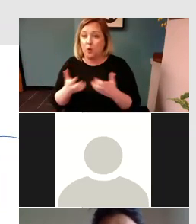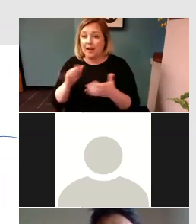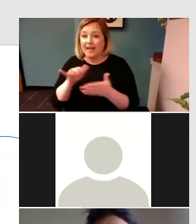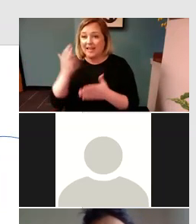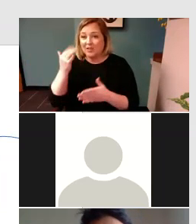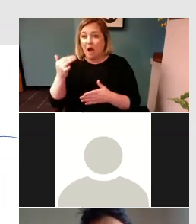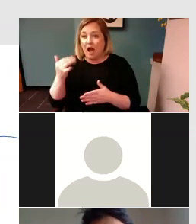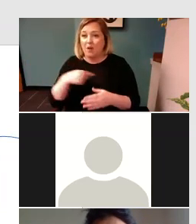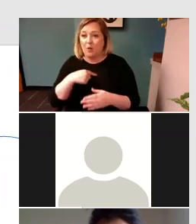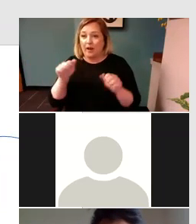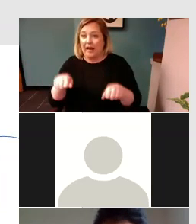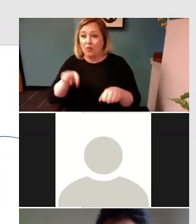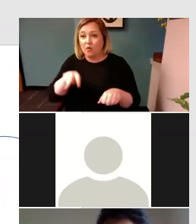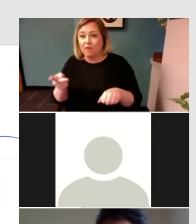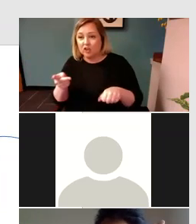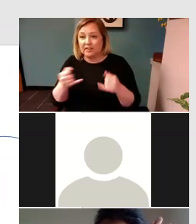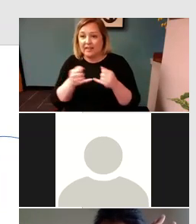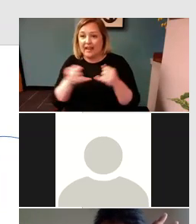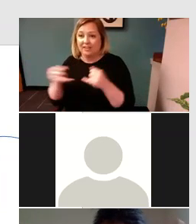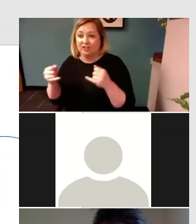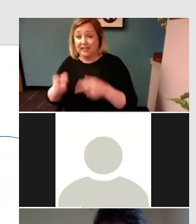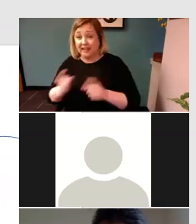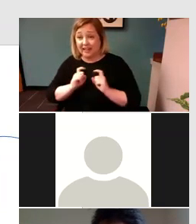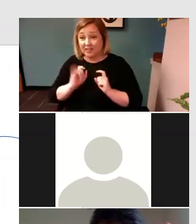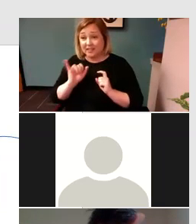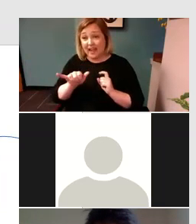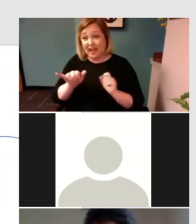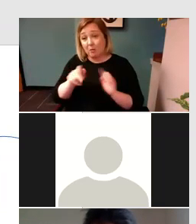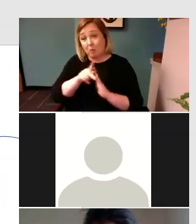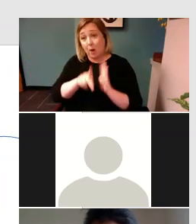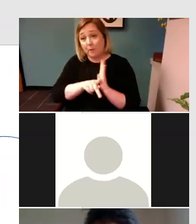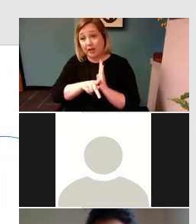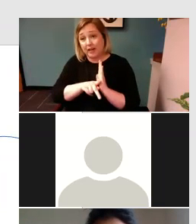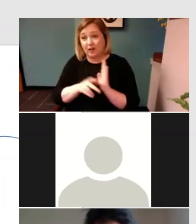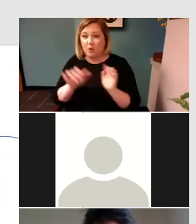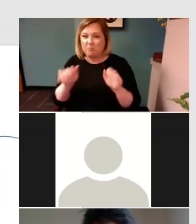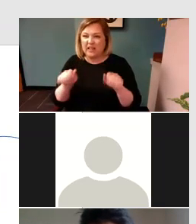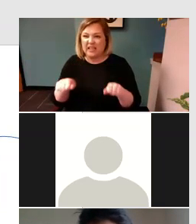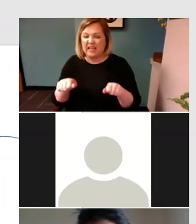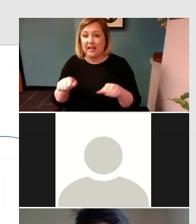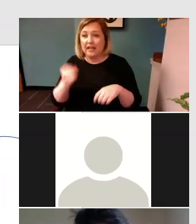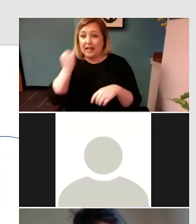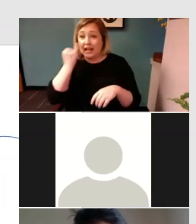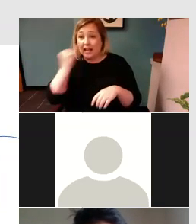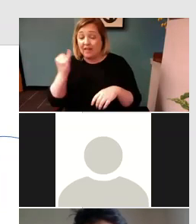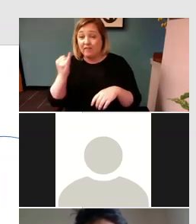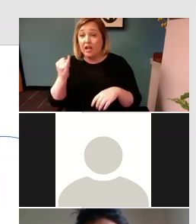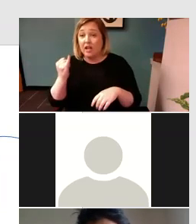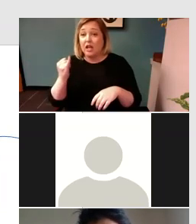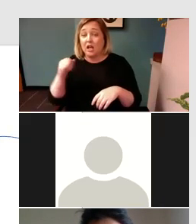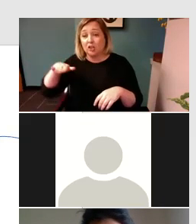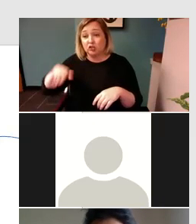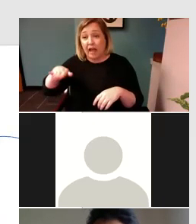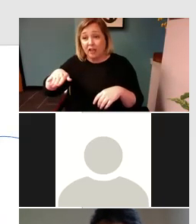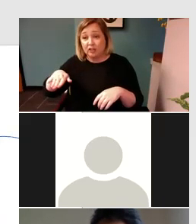of edges. And that gives us those properties where a child strongly connected component, or an SCC, a child SCC